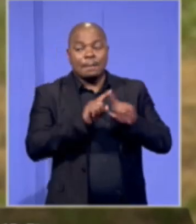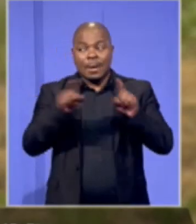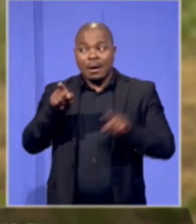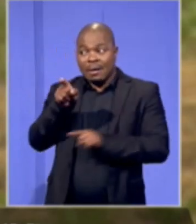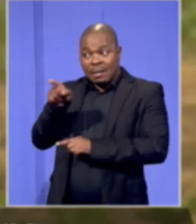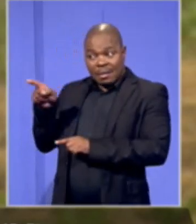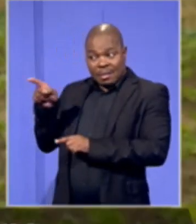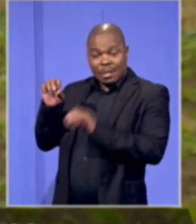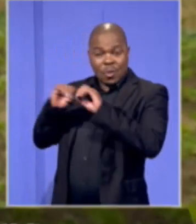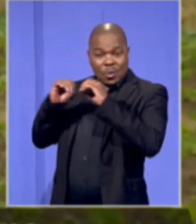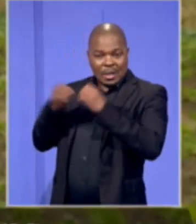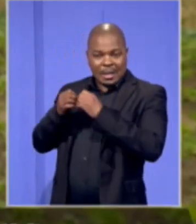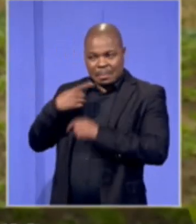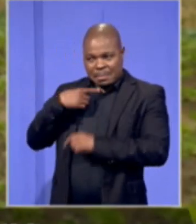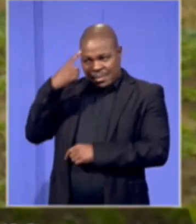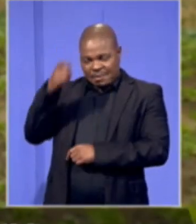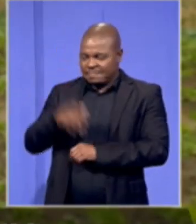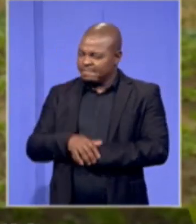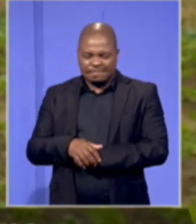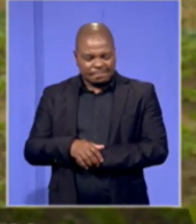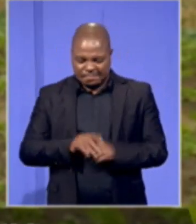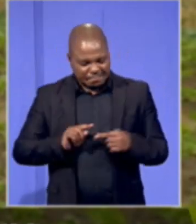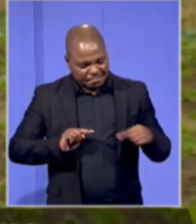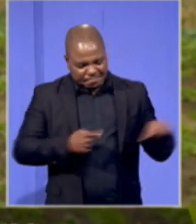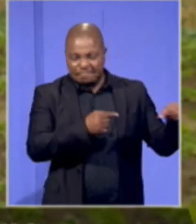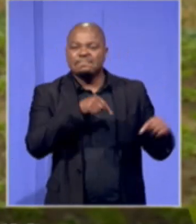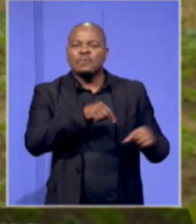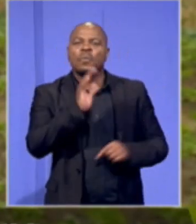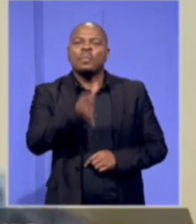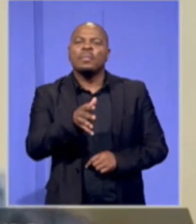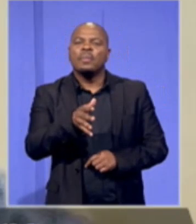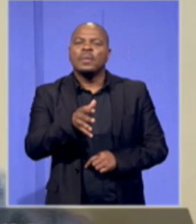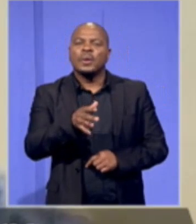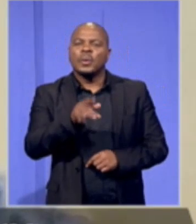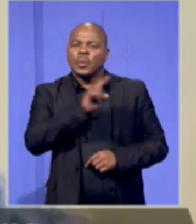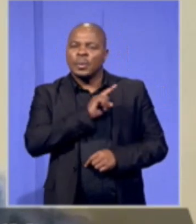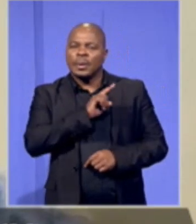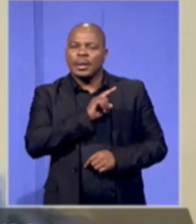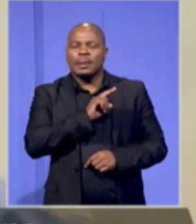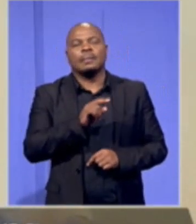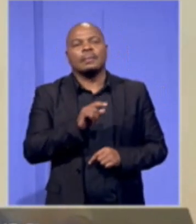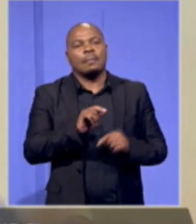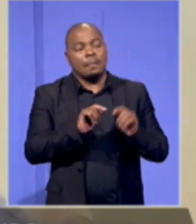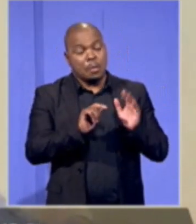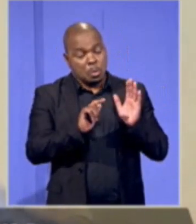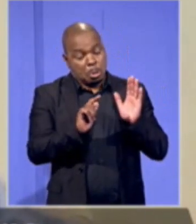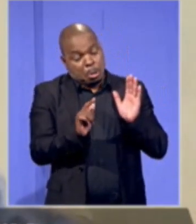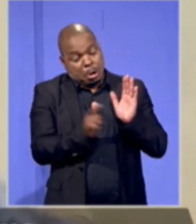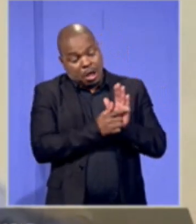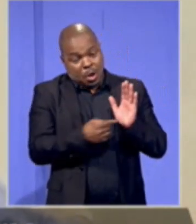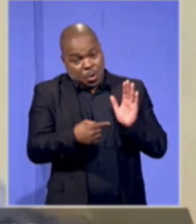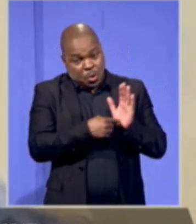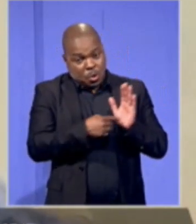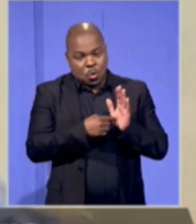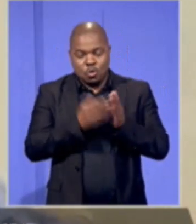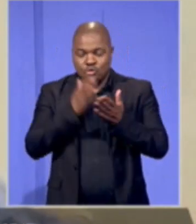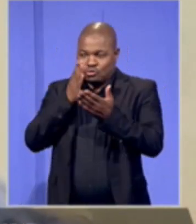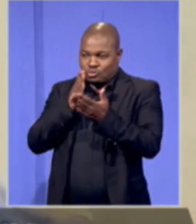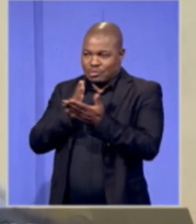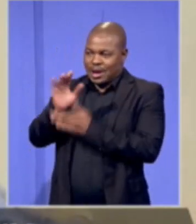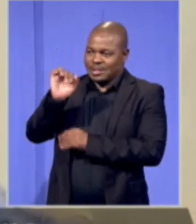hore ba tlo iphephetsa ka baka la hore molao ona o thunthetsa ditokelo tsa bona